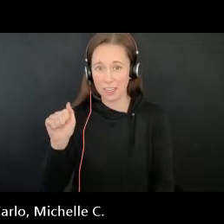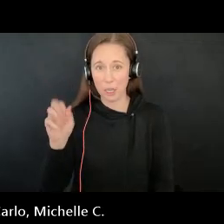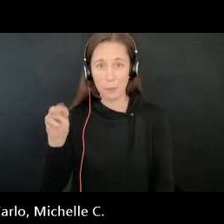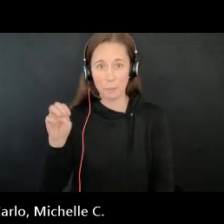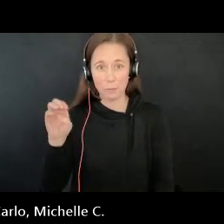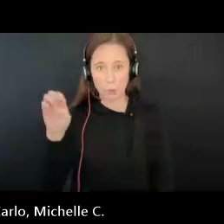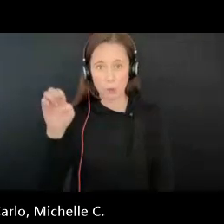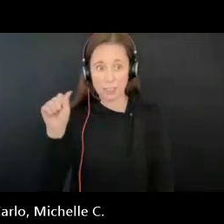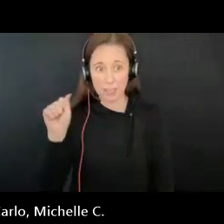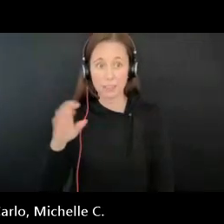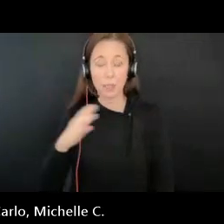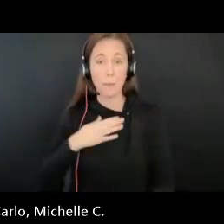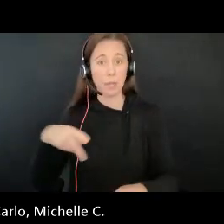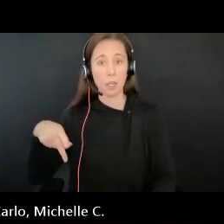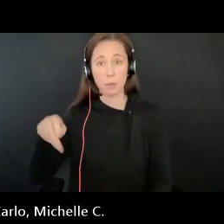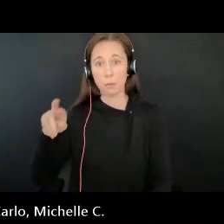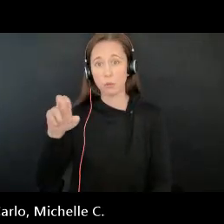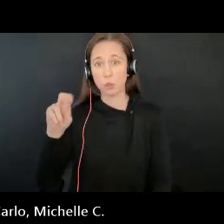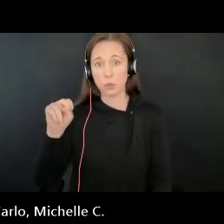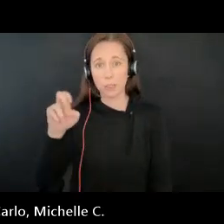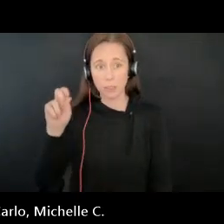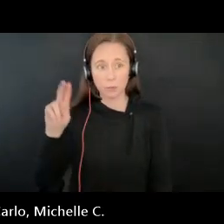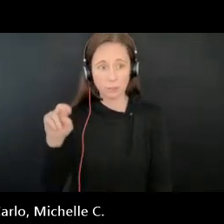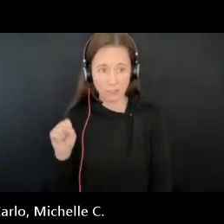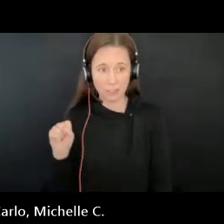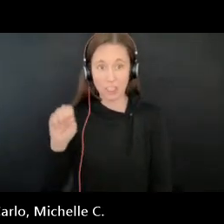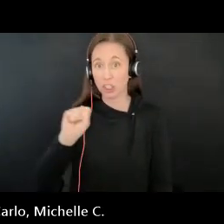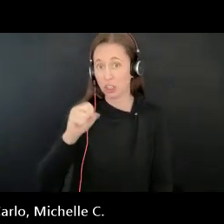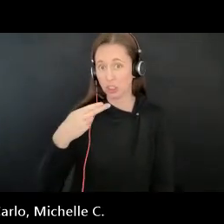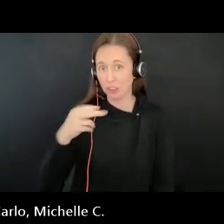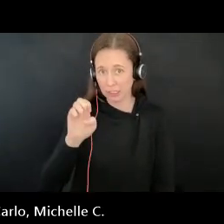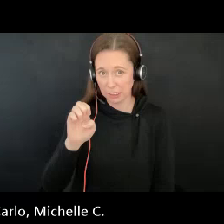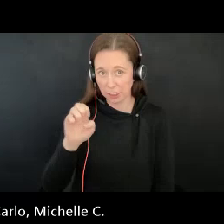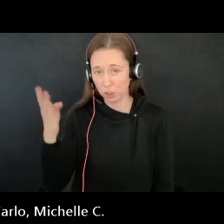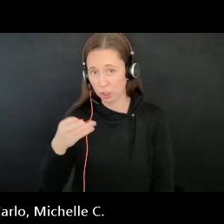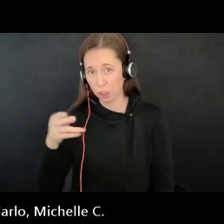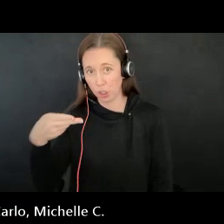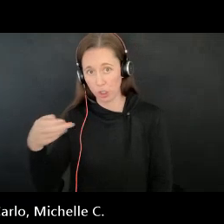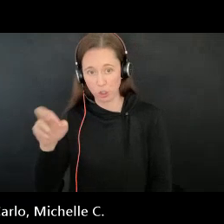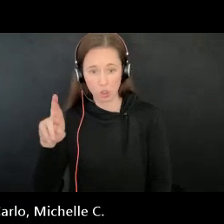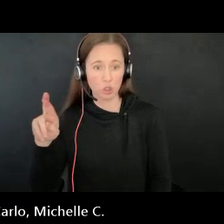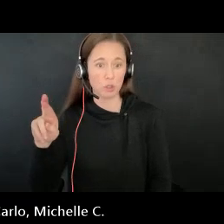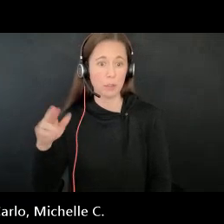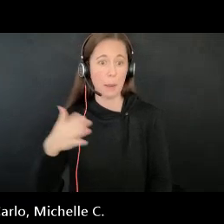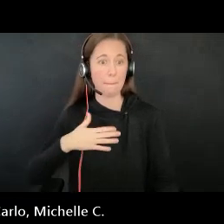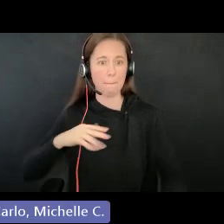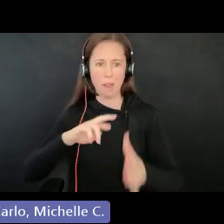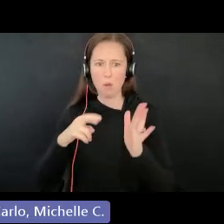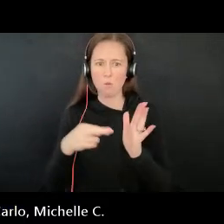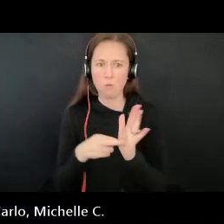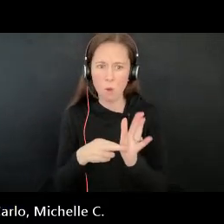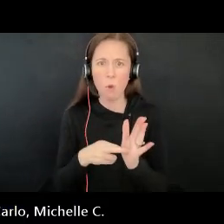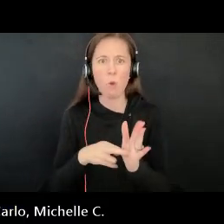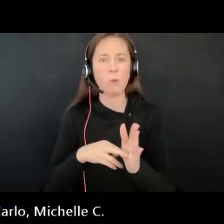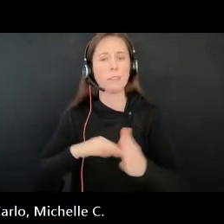pronouns, and I'm currently the Community and Engagement Specialist at the Chesapeake Bay Foundation.